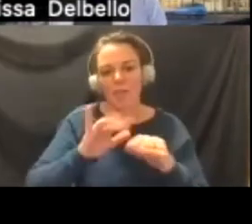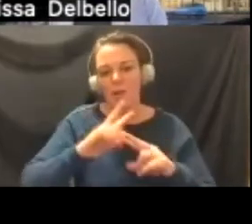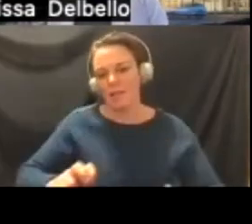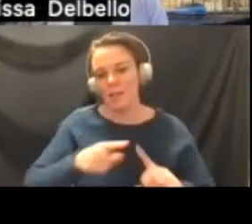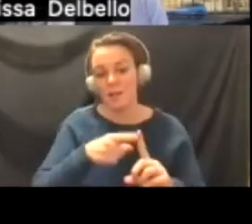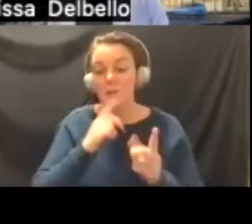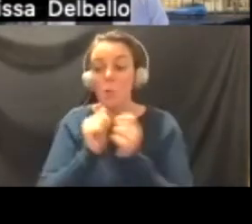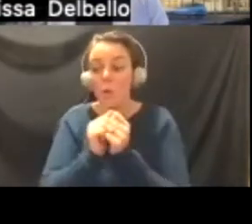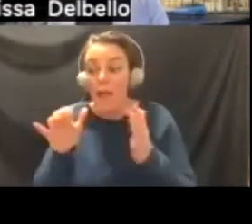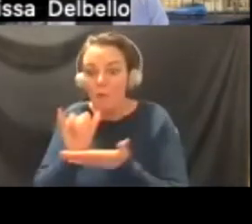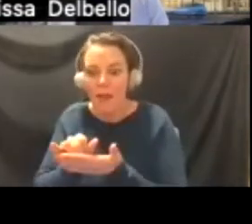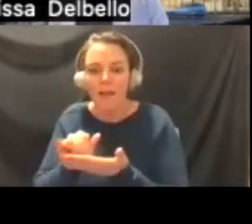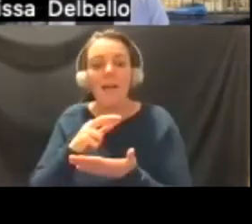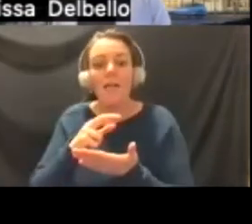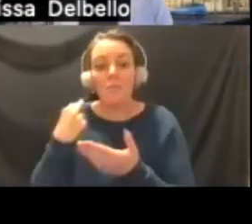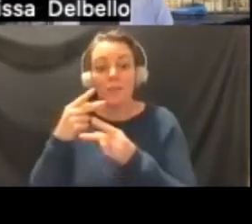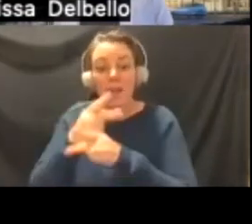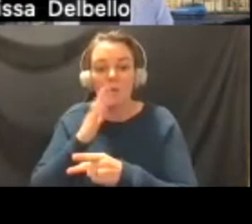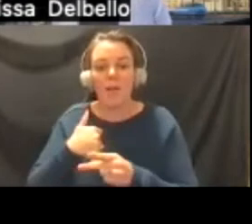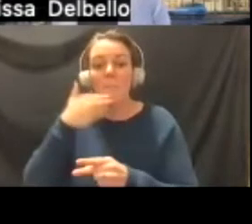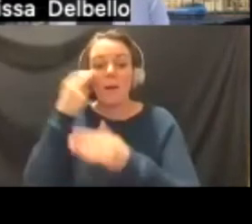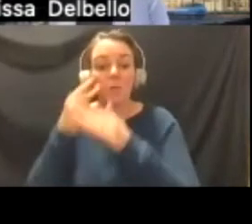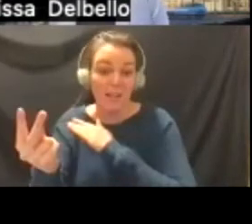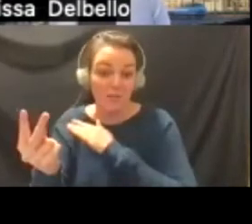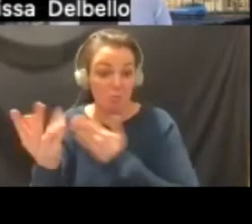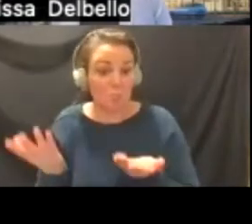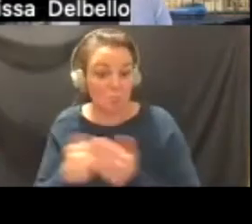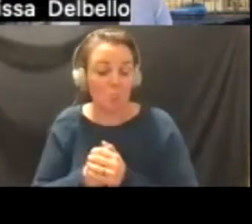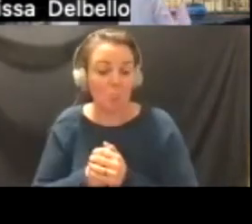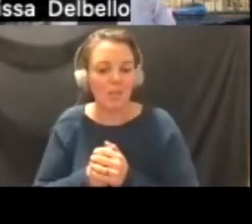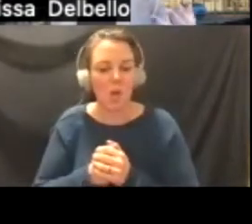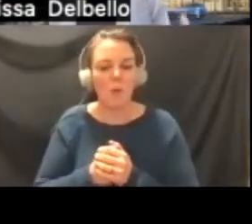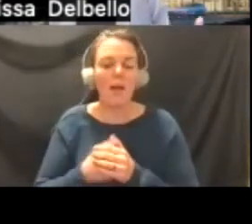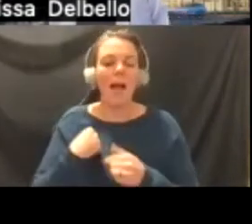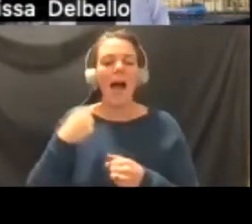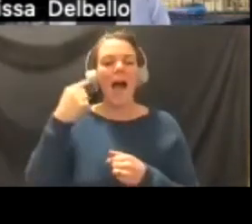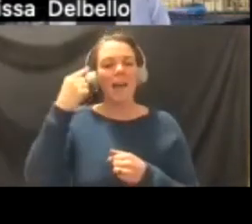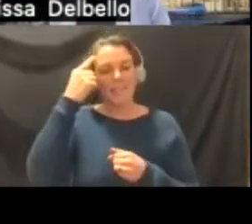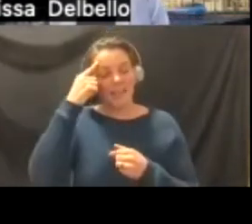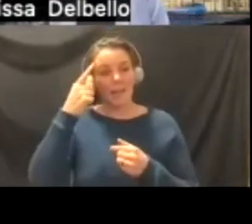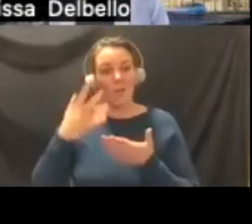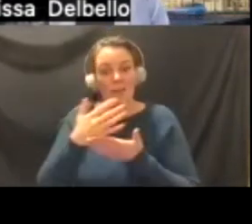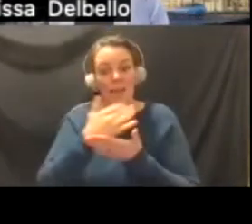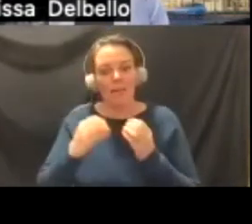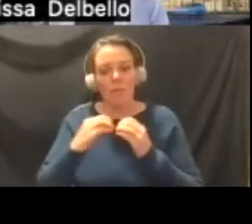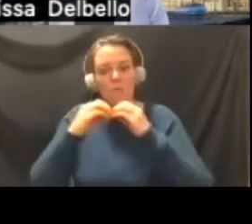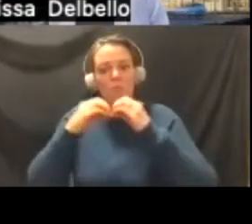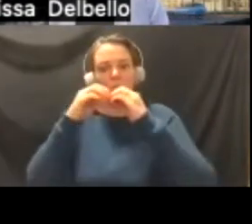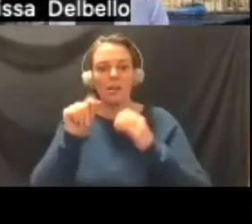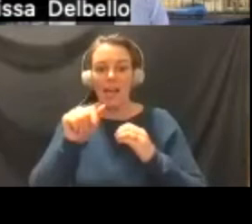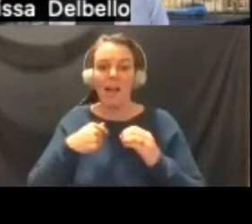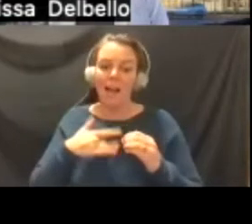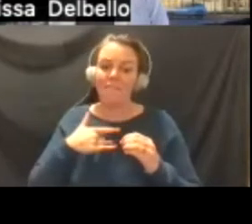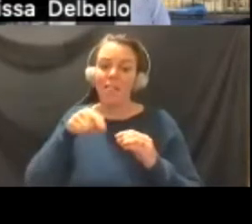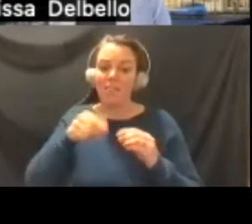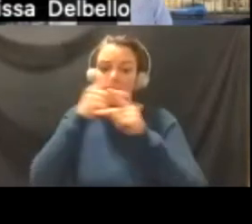risk calculator has better predictions. And so I think as we get more and more data, they will become very helpful.